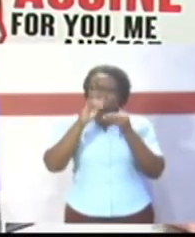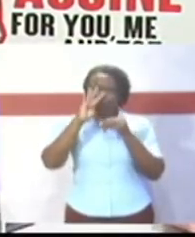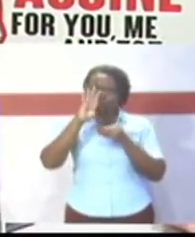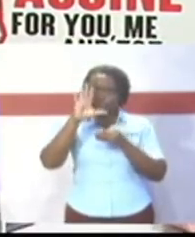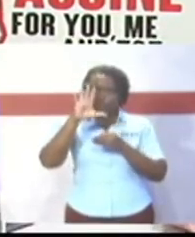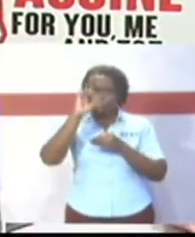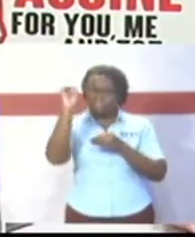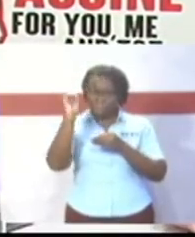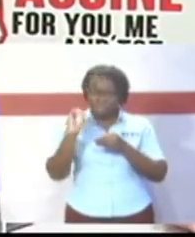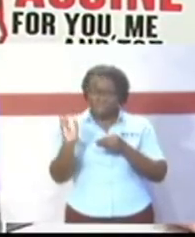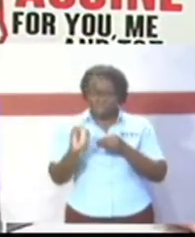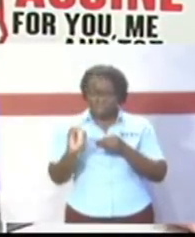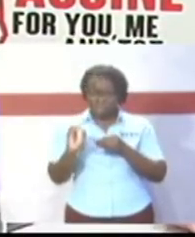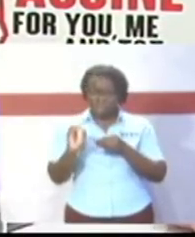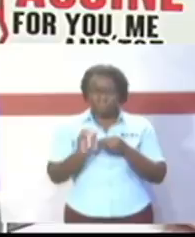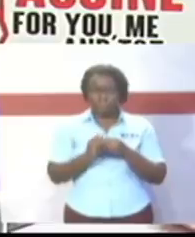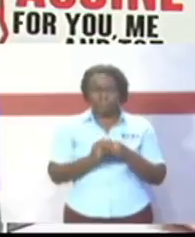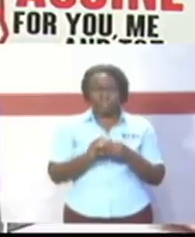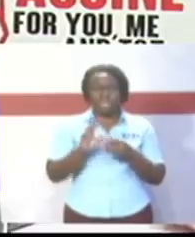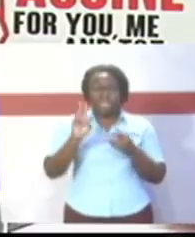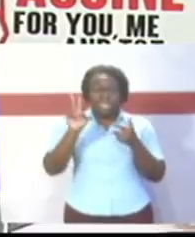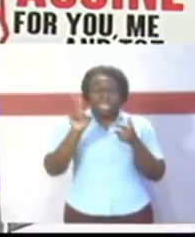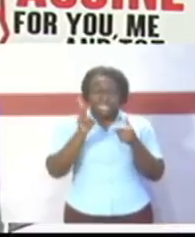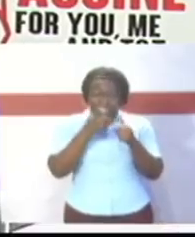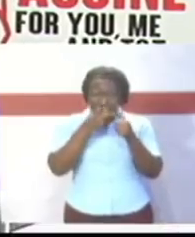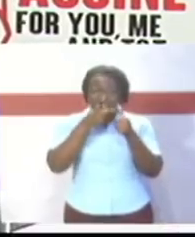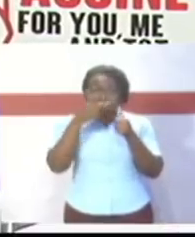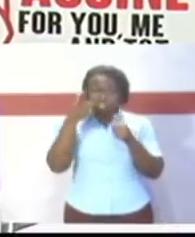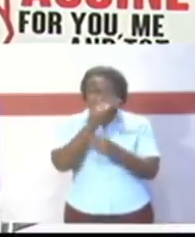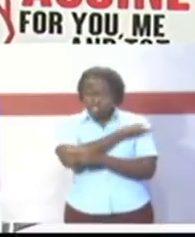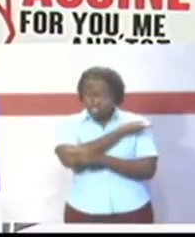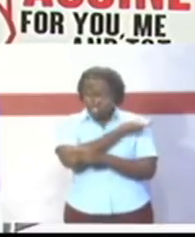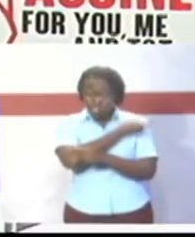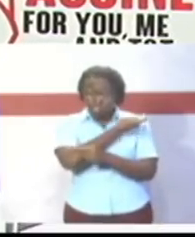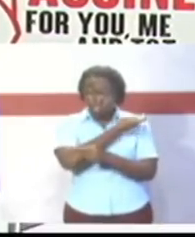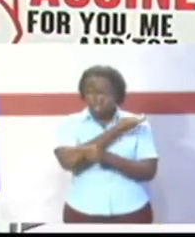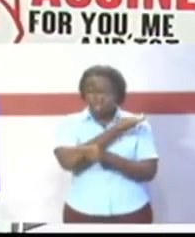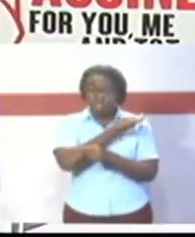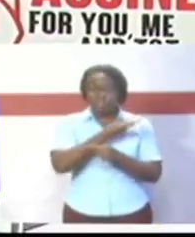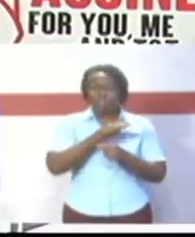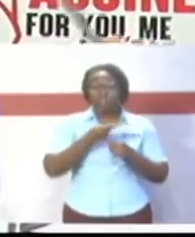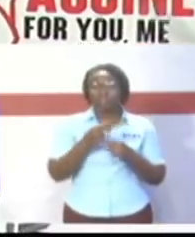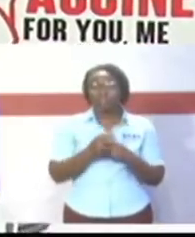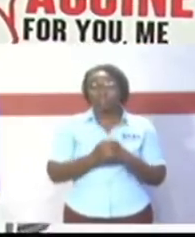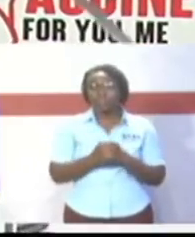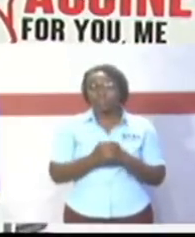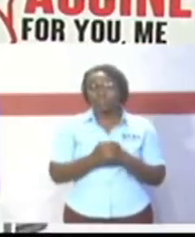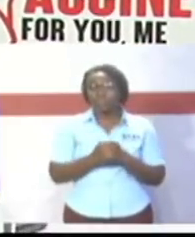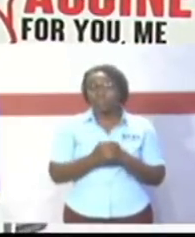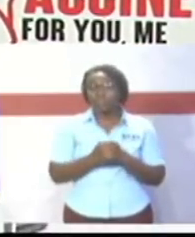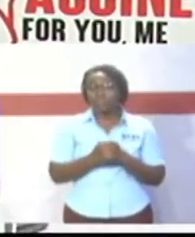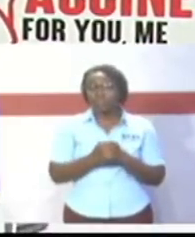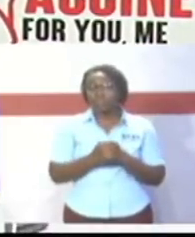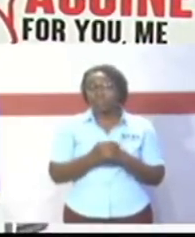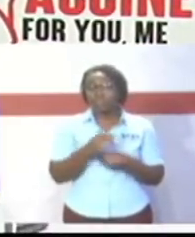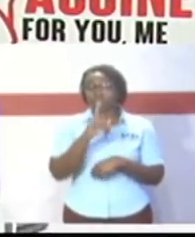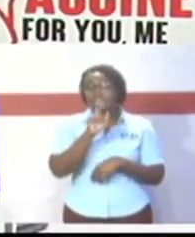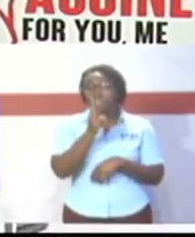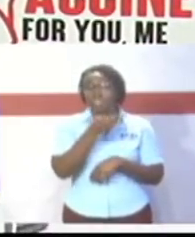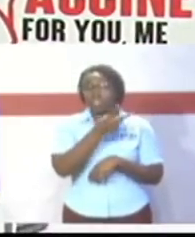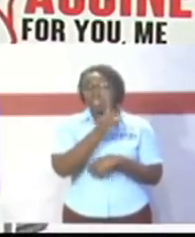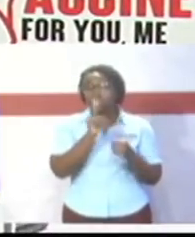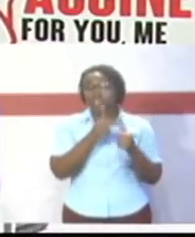population. Second shots, those on the way to being fully vaccinated, depending on if you got it 2 weeks ago or the